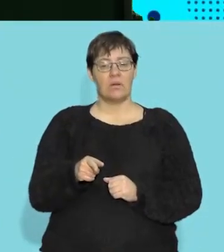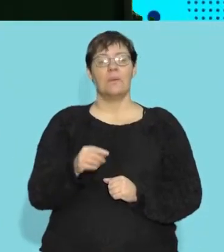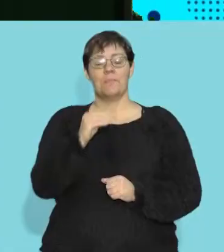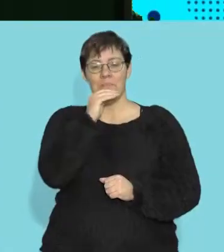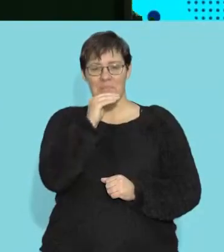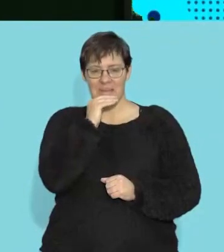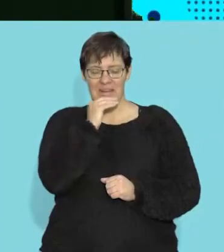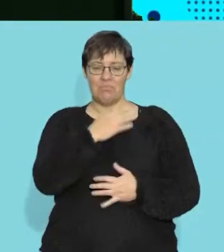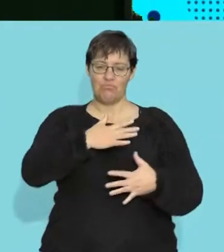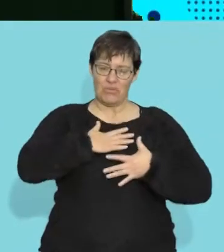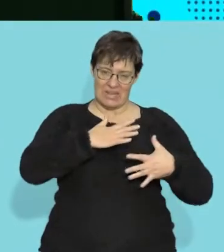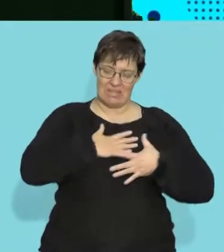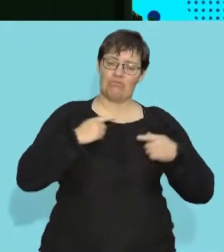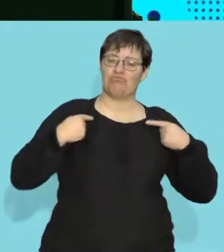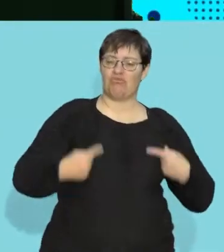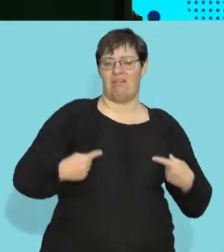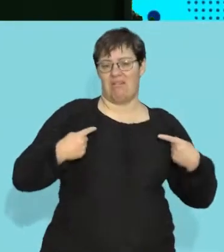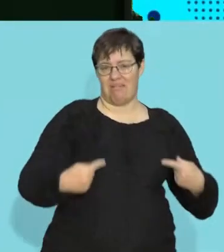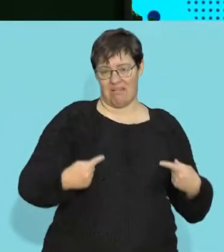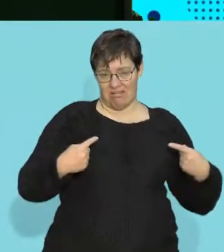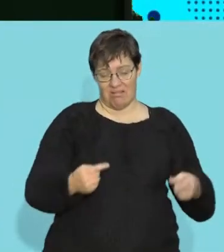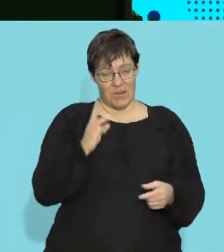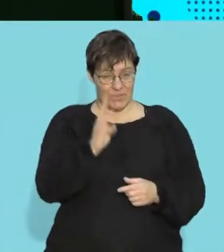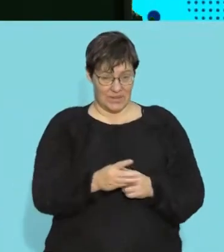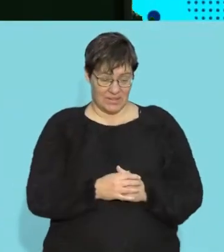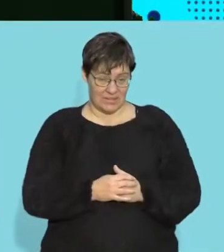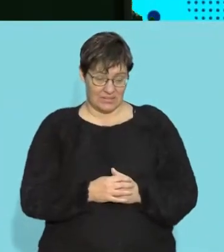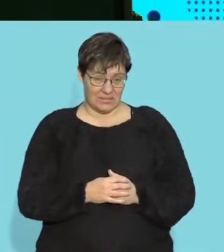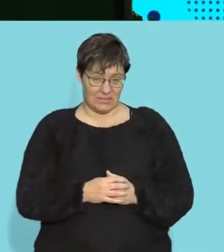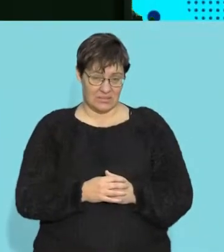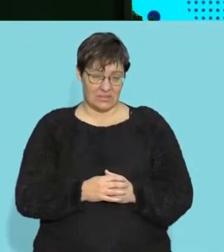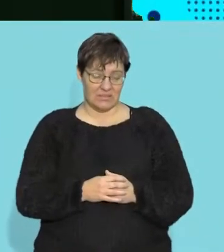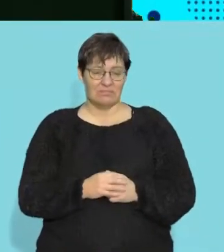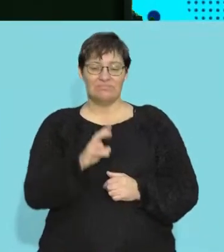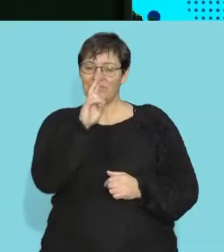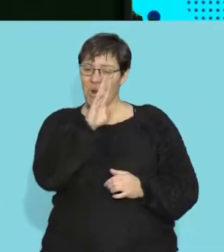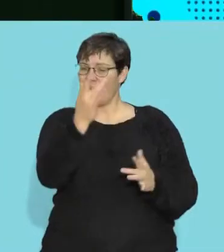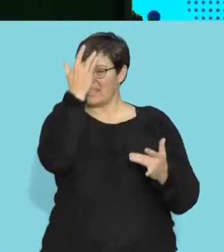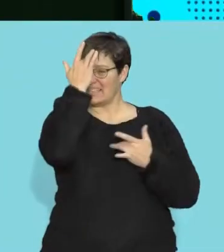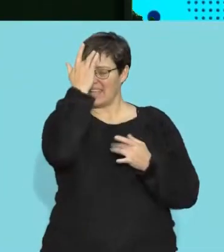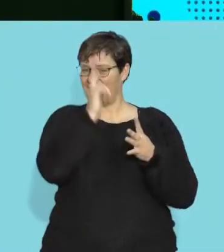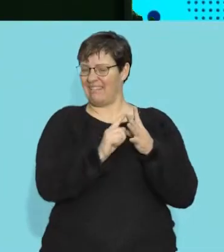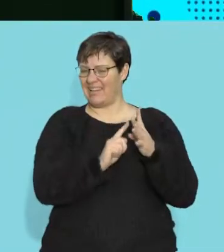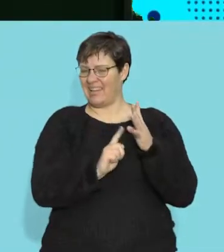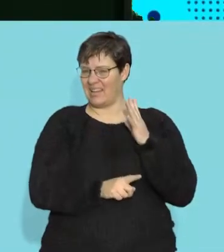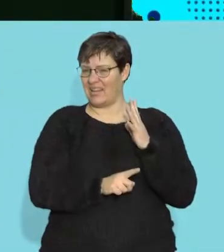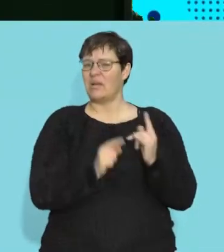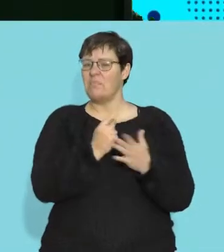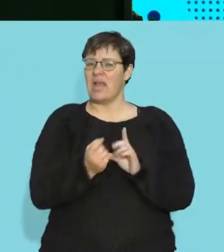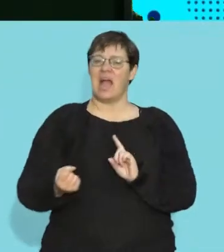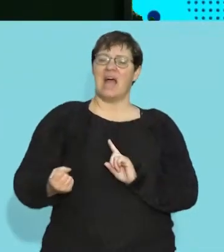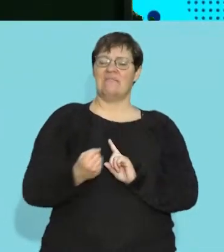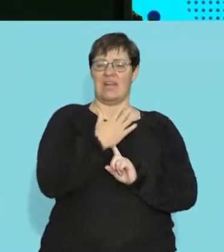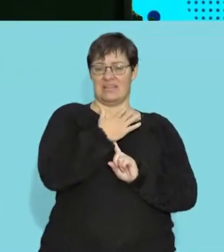right, not to breathe properly. So very often when we look at the diseases, how does it affect our ability to